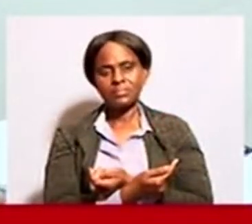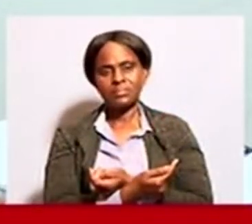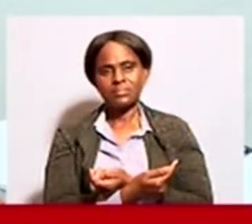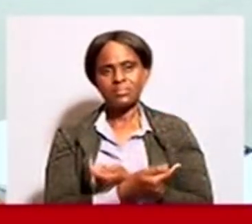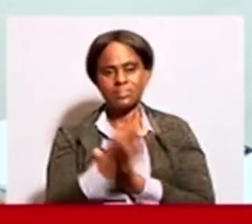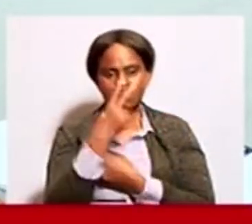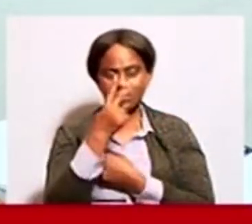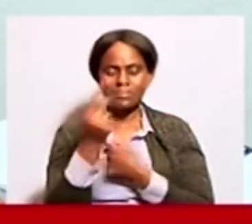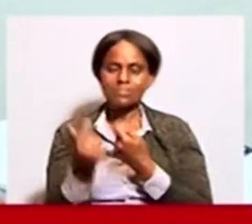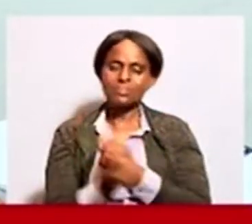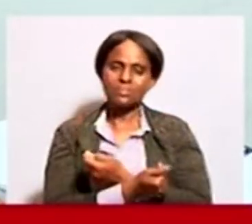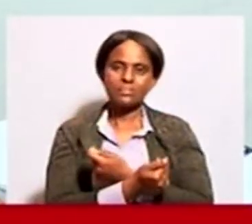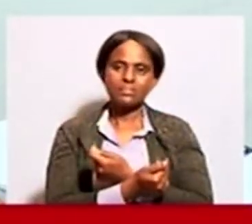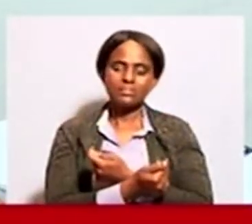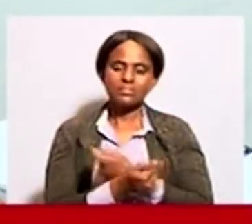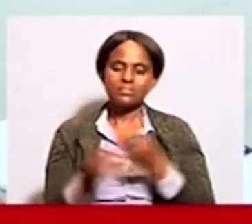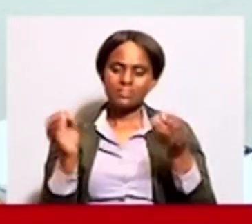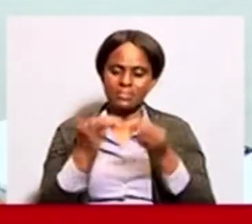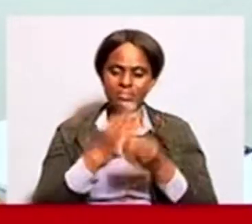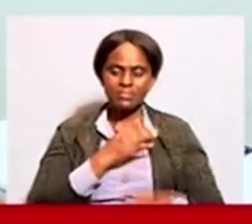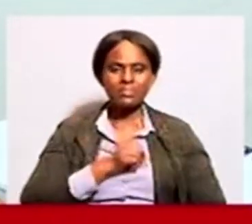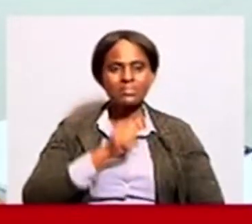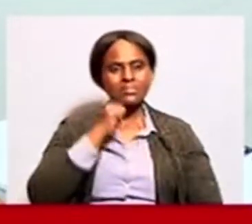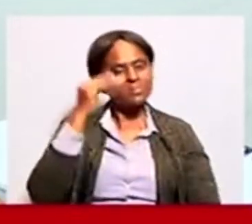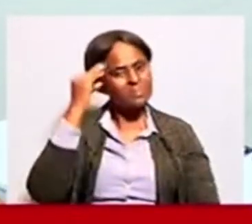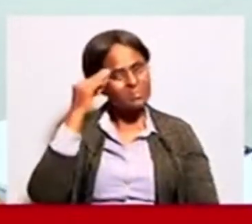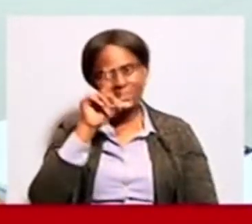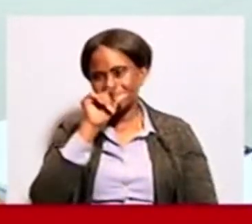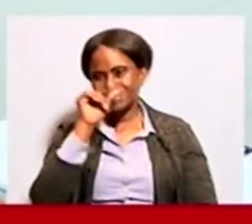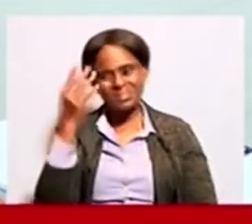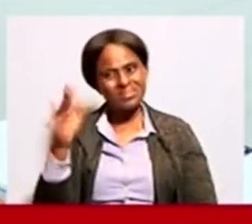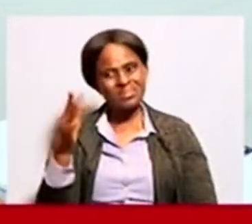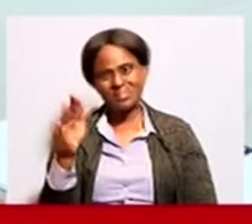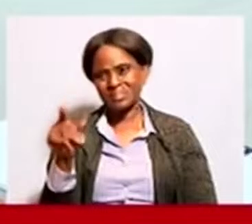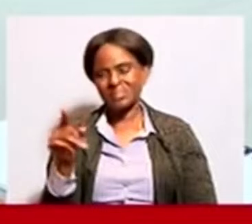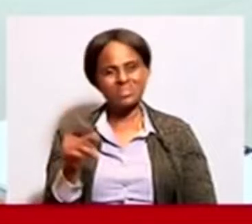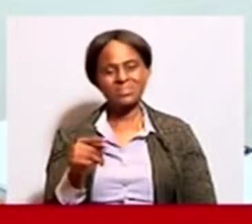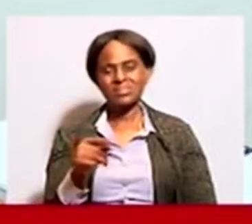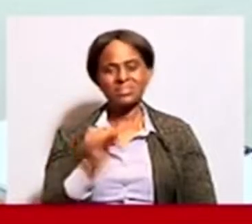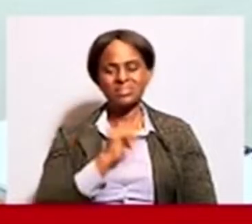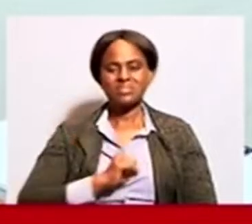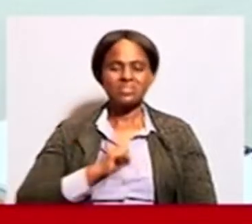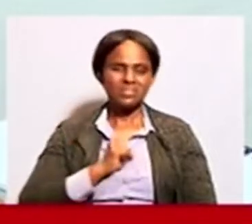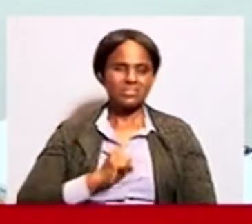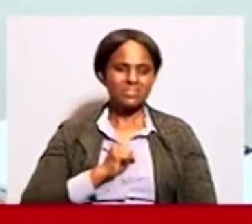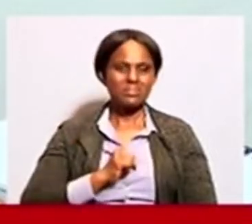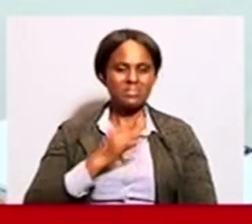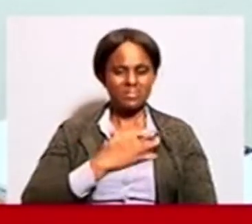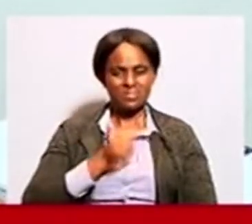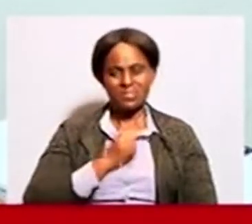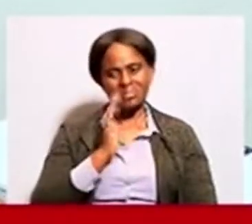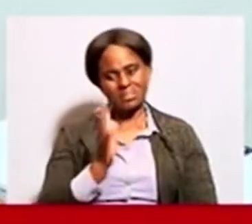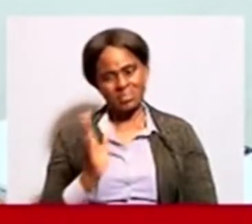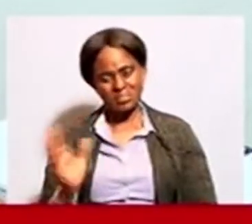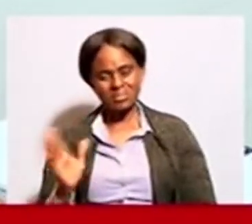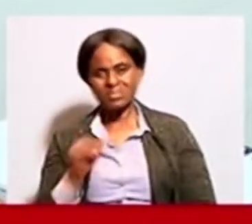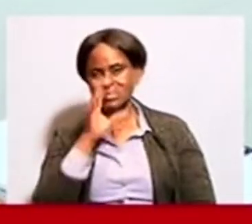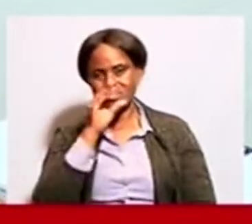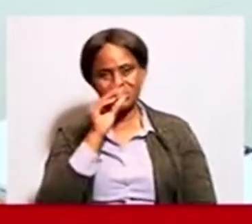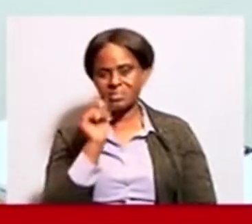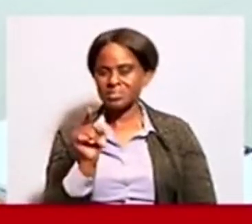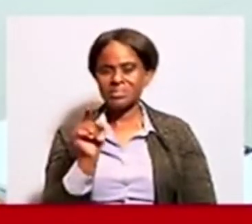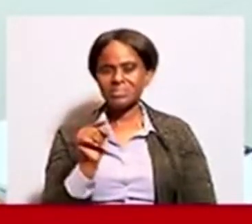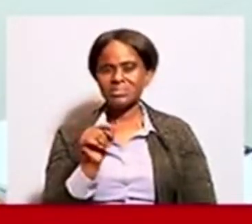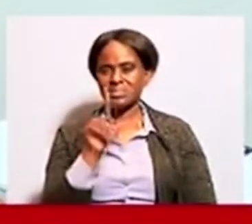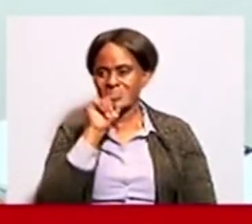see change. A lot. I don't know why Livingstone is like that. Sometimes, sorry, I go out of my way to speak about